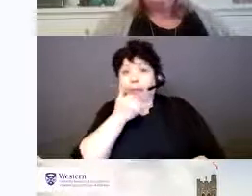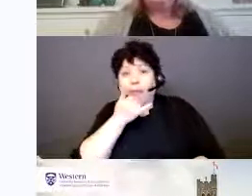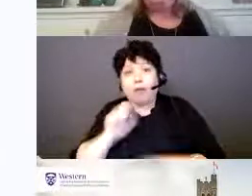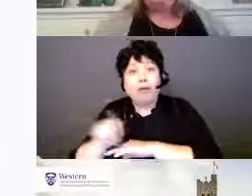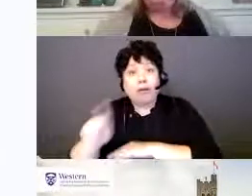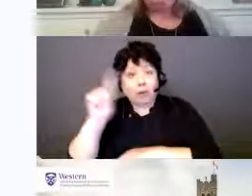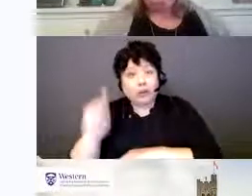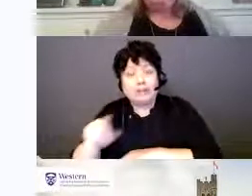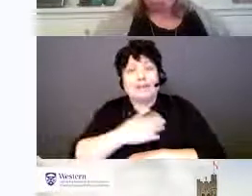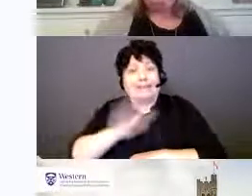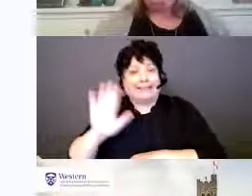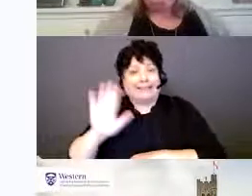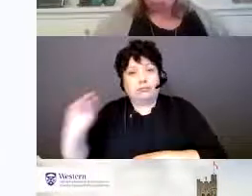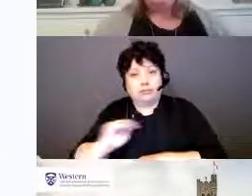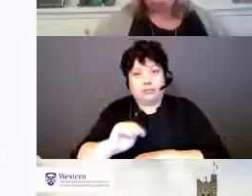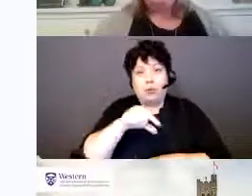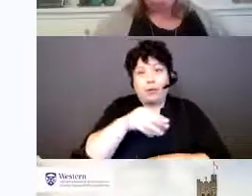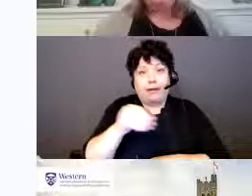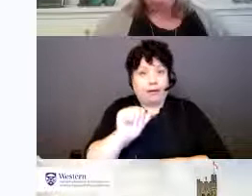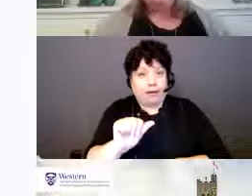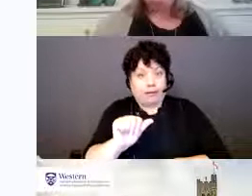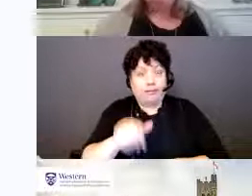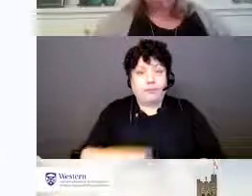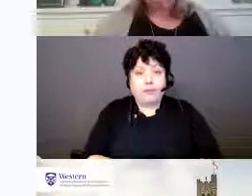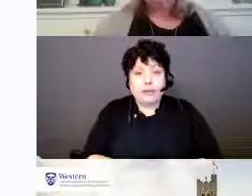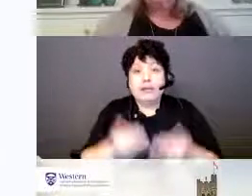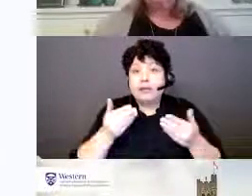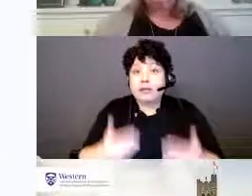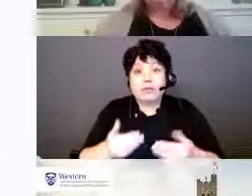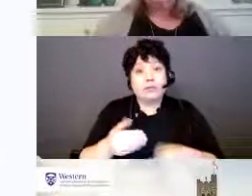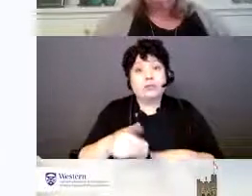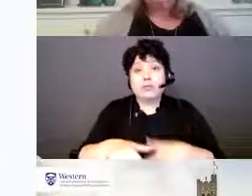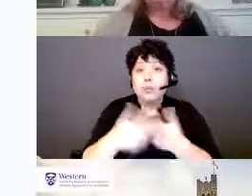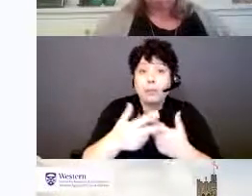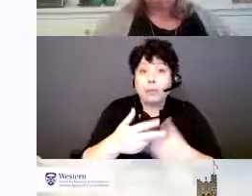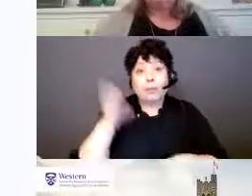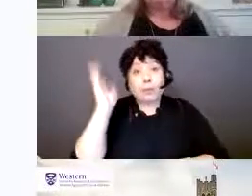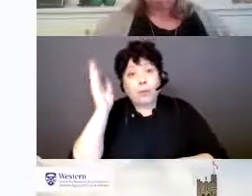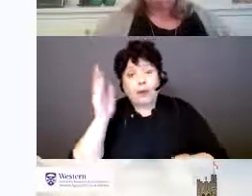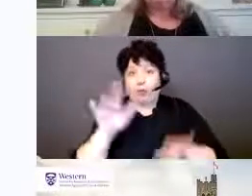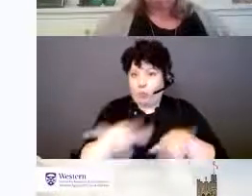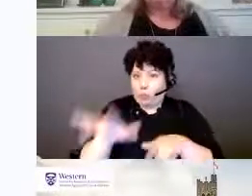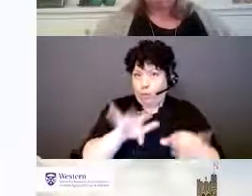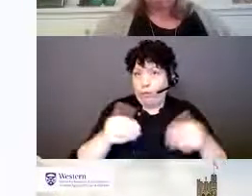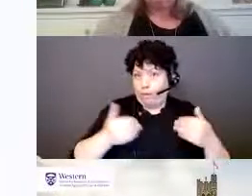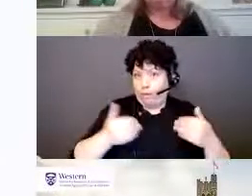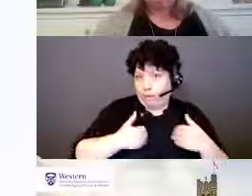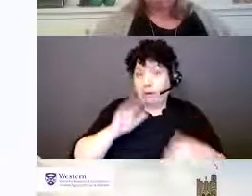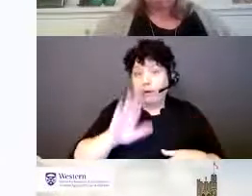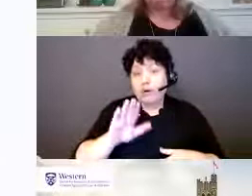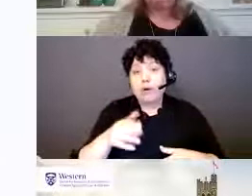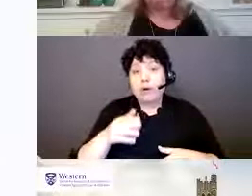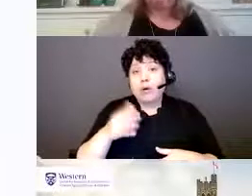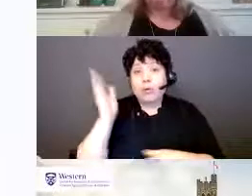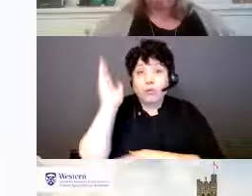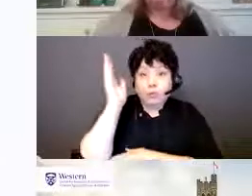to post it back into the Q&A box. We are recording the webinar today. The webinar session, PowerPoint and video